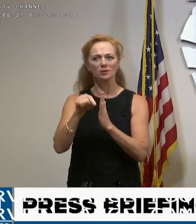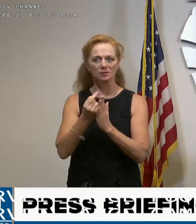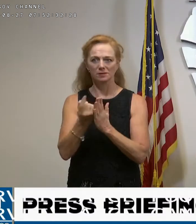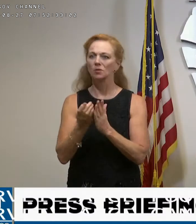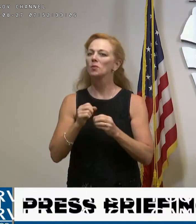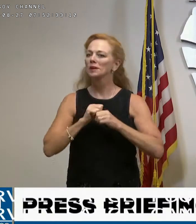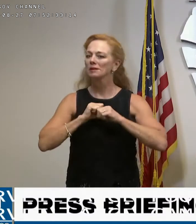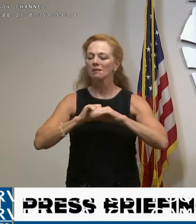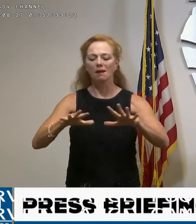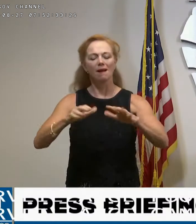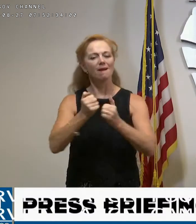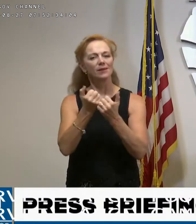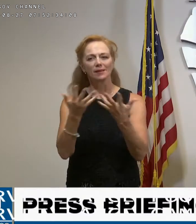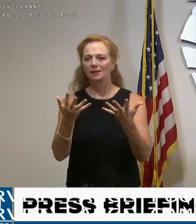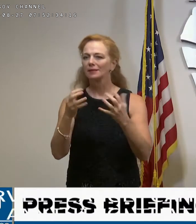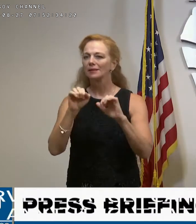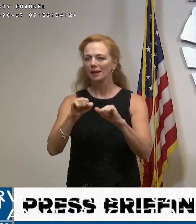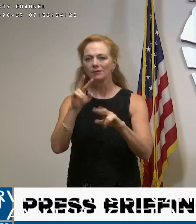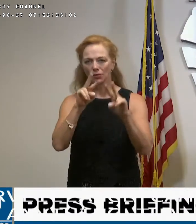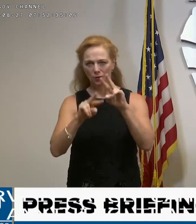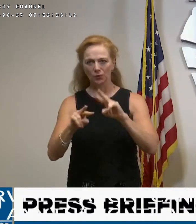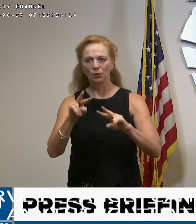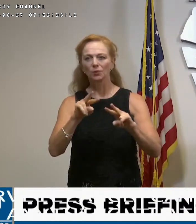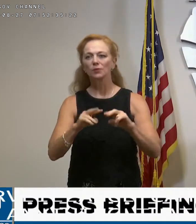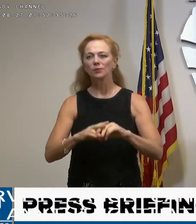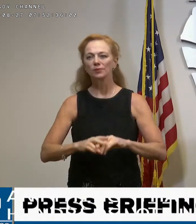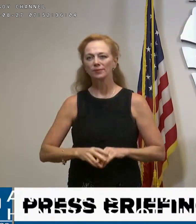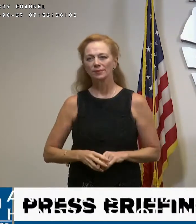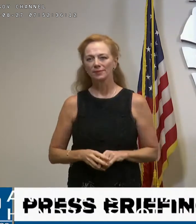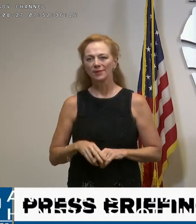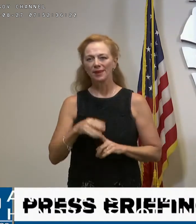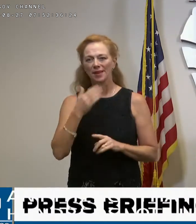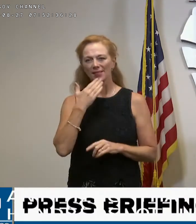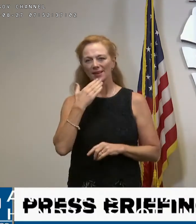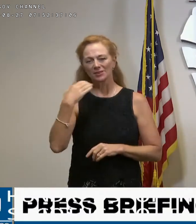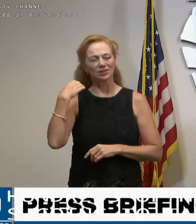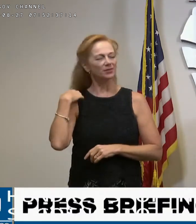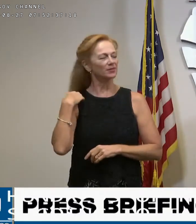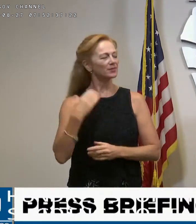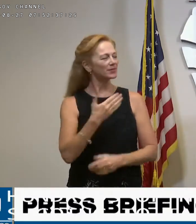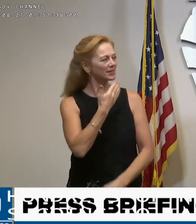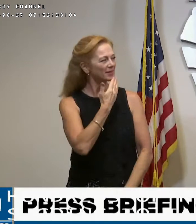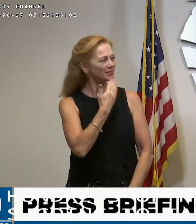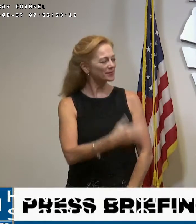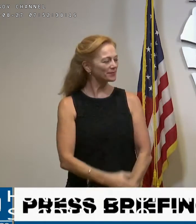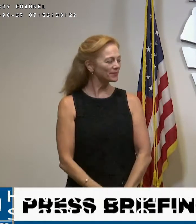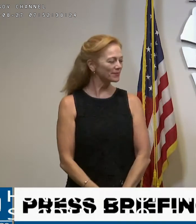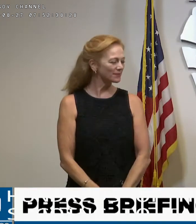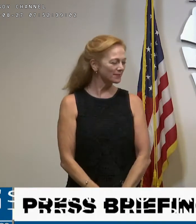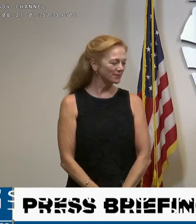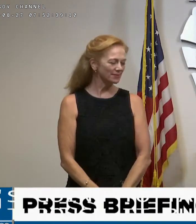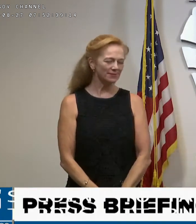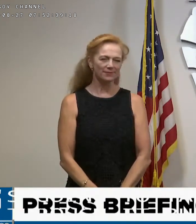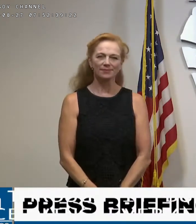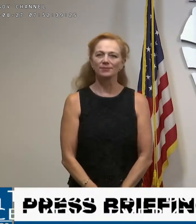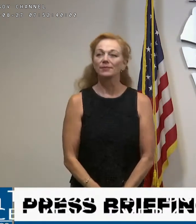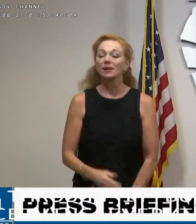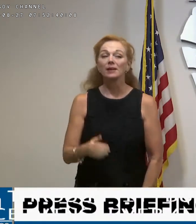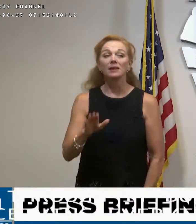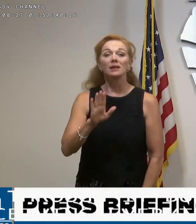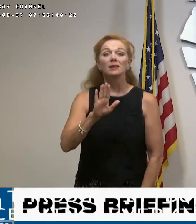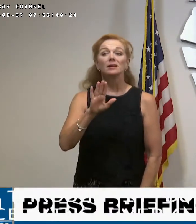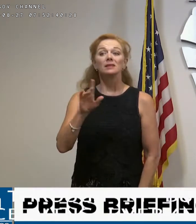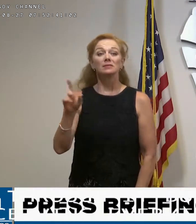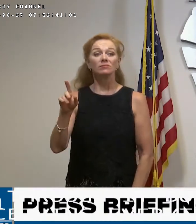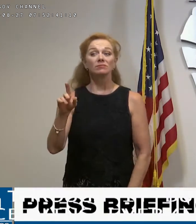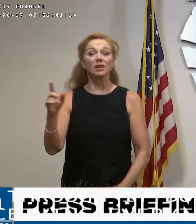be receiving everything. Anybody else? Thank you, Chief. All right, thank you all. Thank you. I know a number